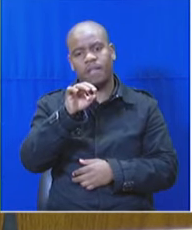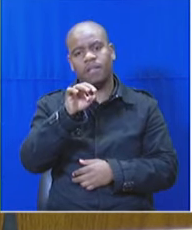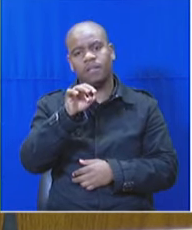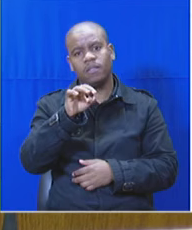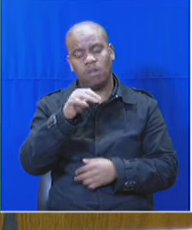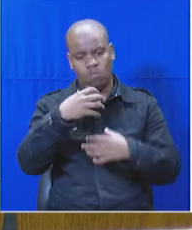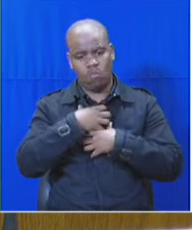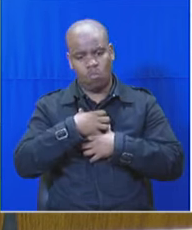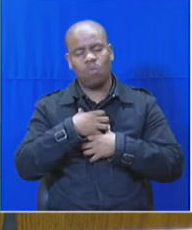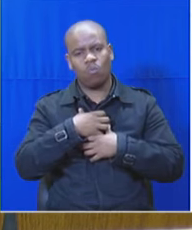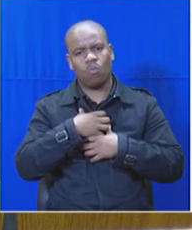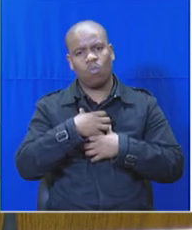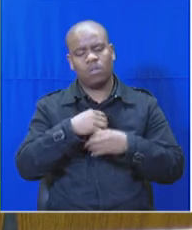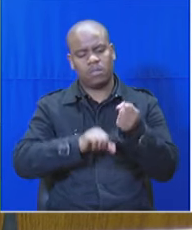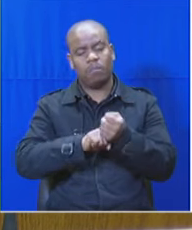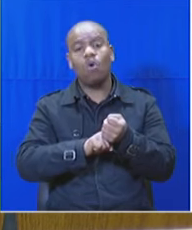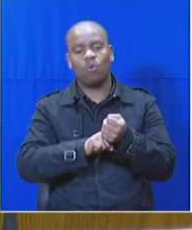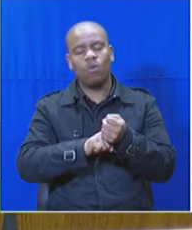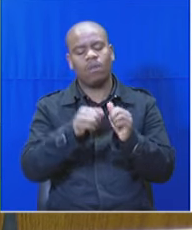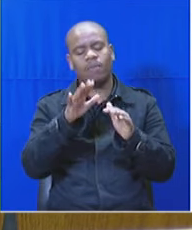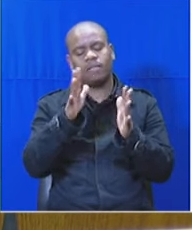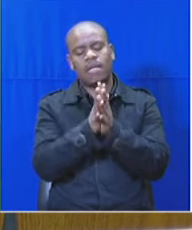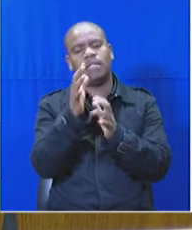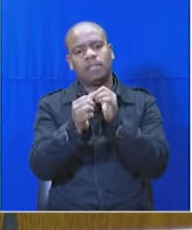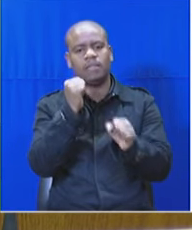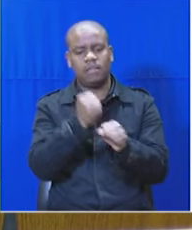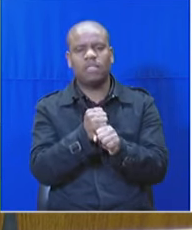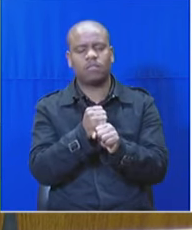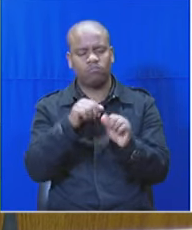a period of 10 years, with producers taking full control.